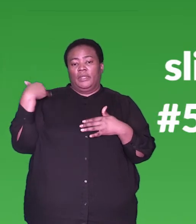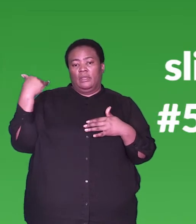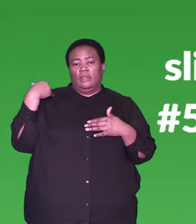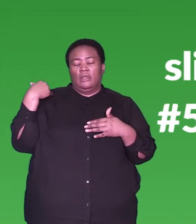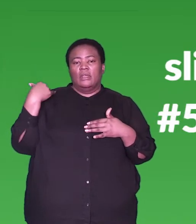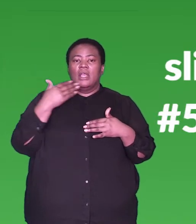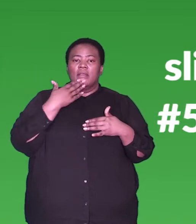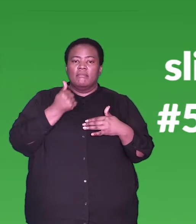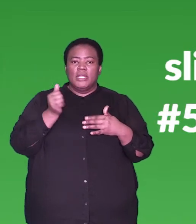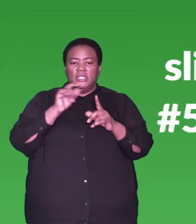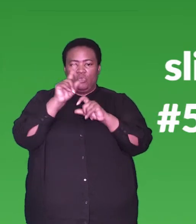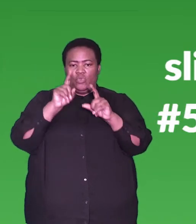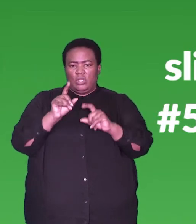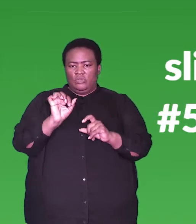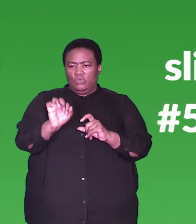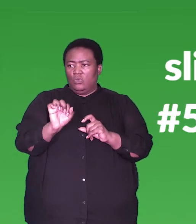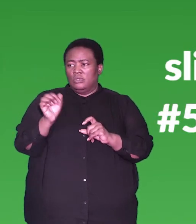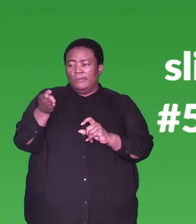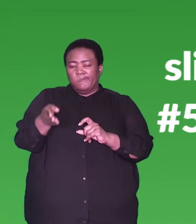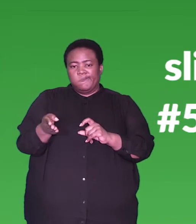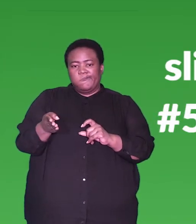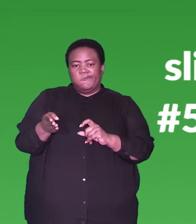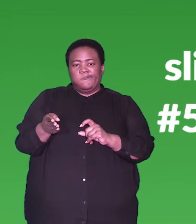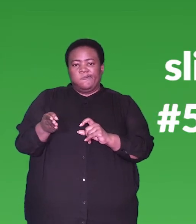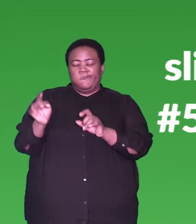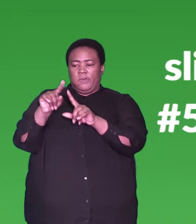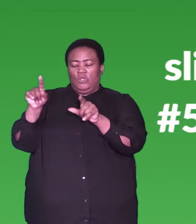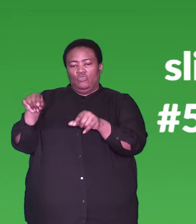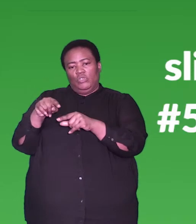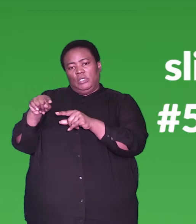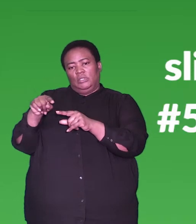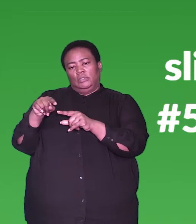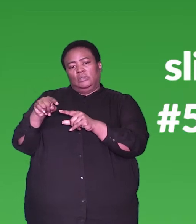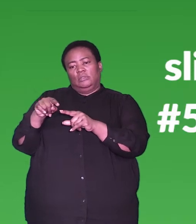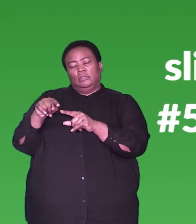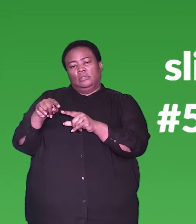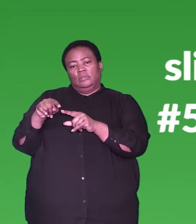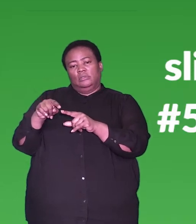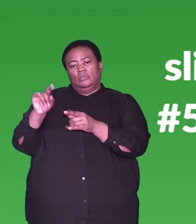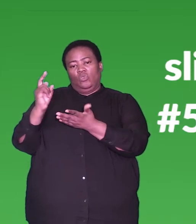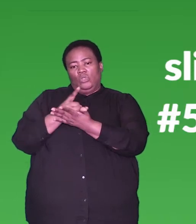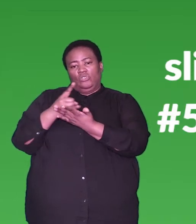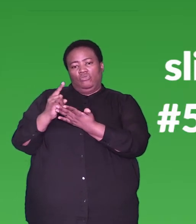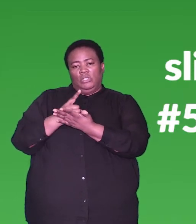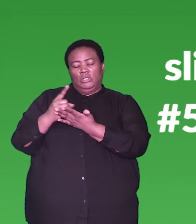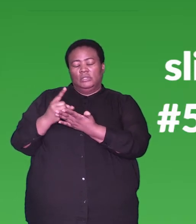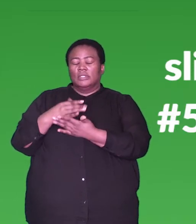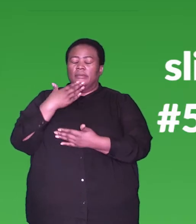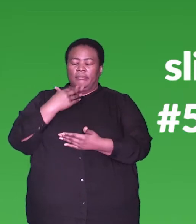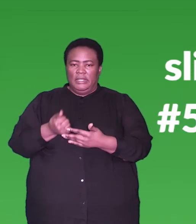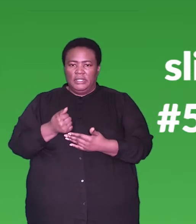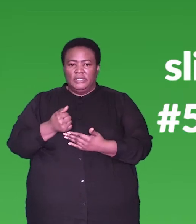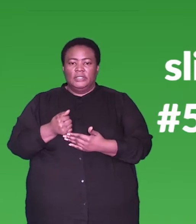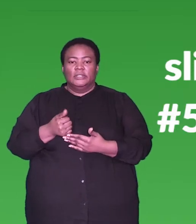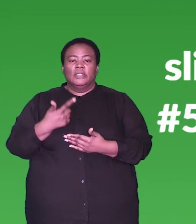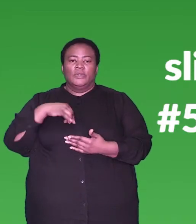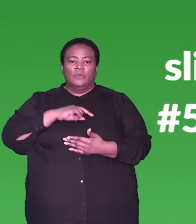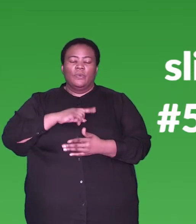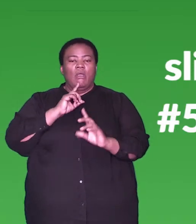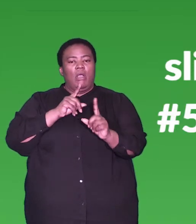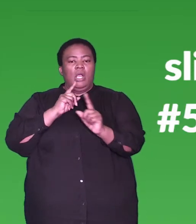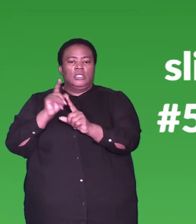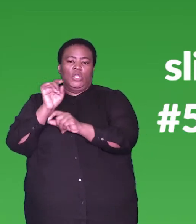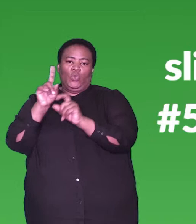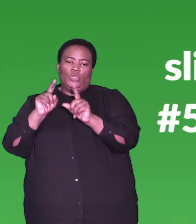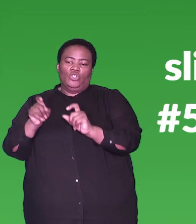please post your questions in the Slido chat on the Slido platform, and we'll address all